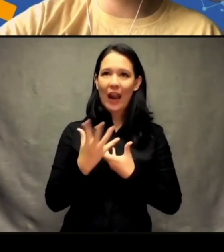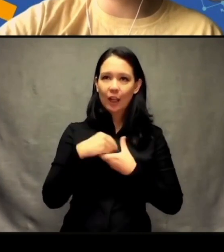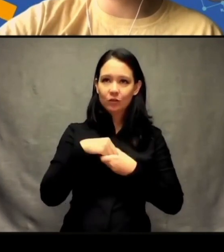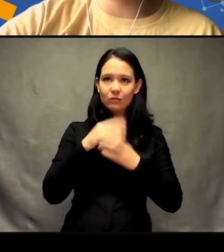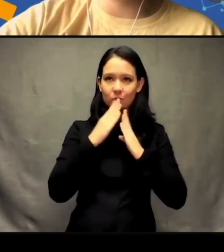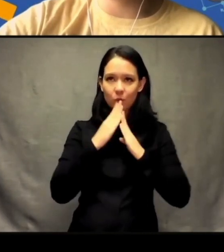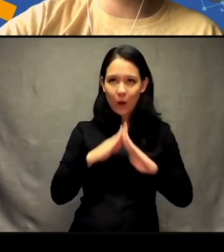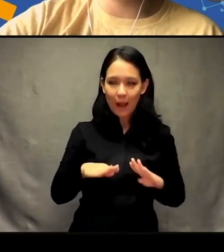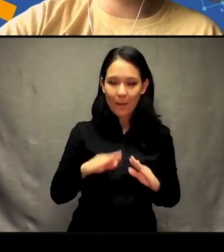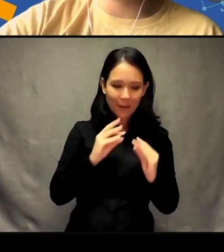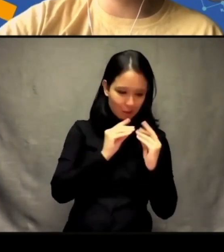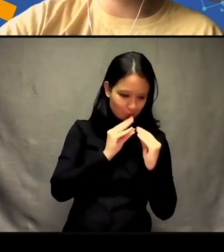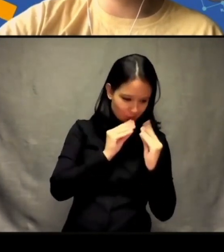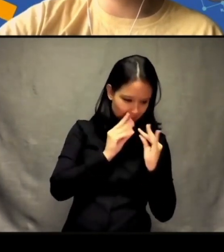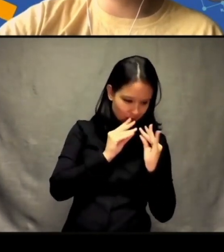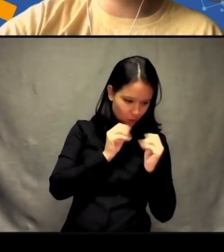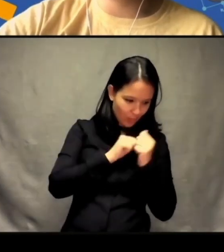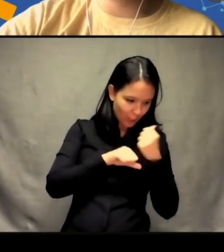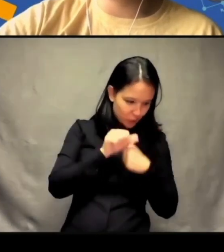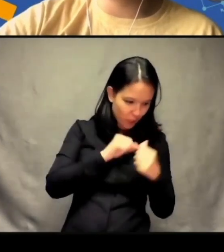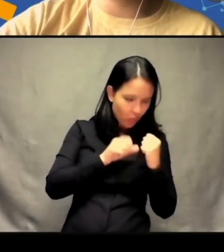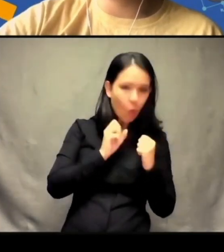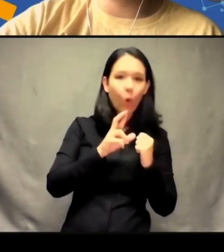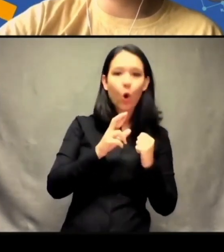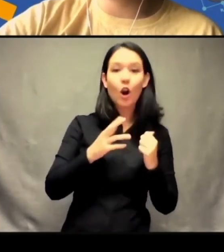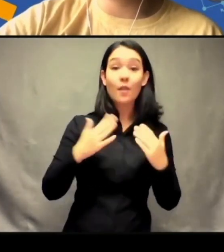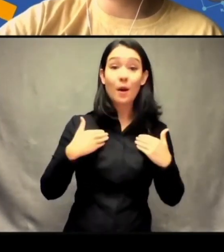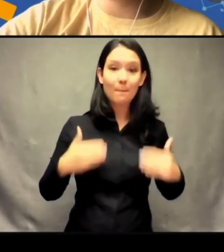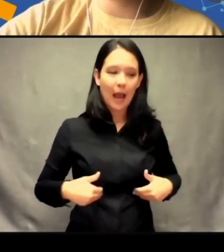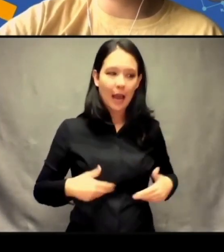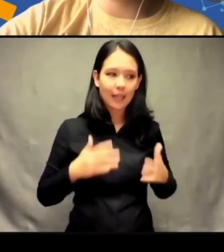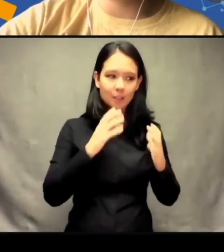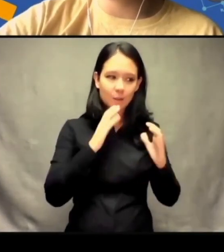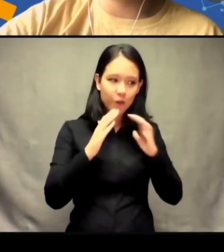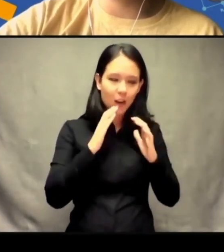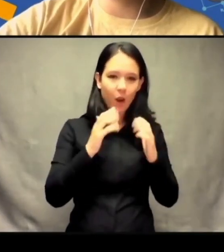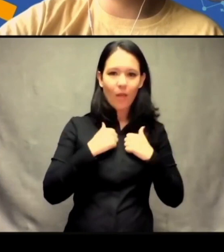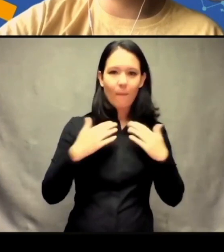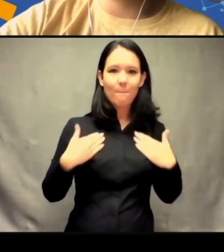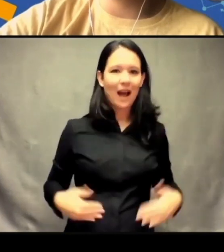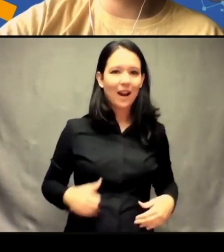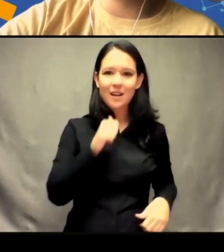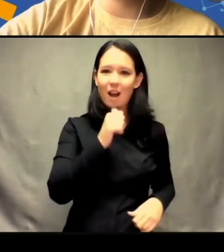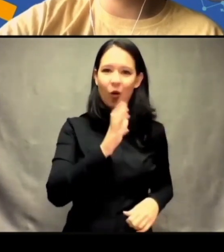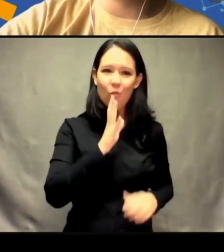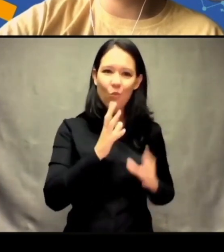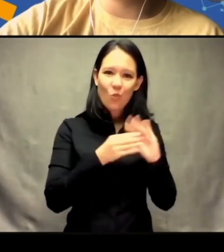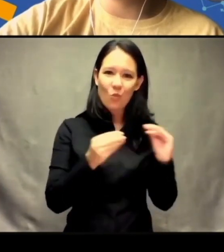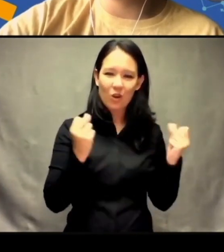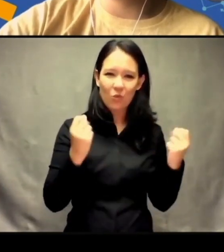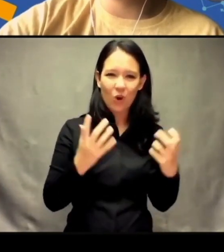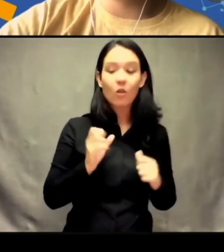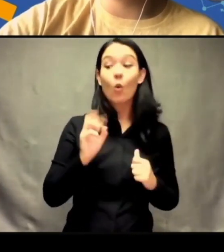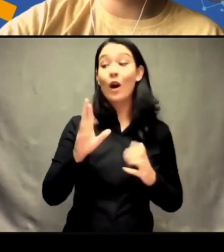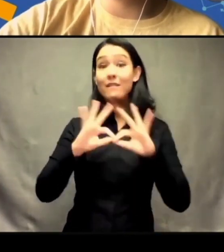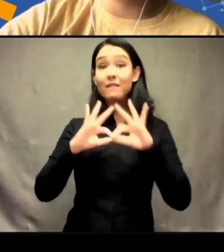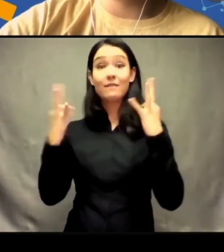even whisper to each other or communicate with their bodies. And you're going to have families who are